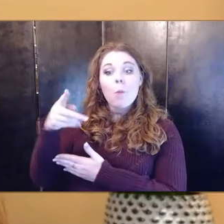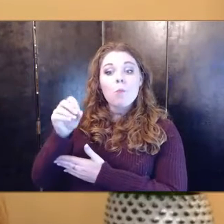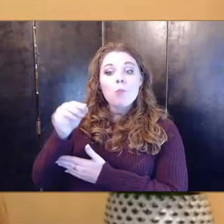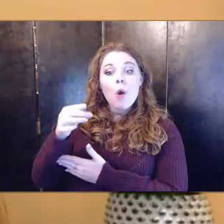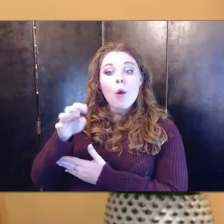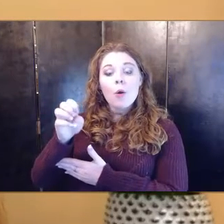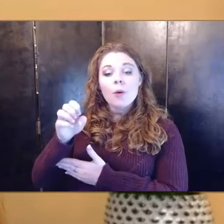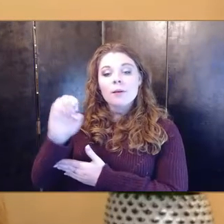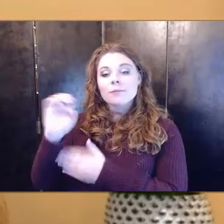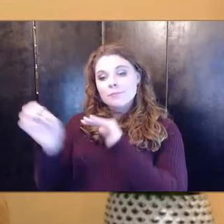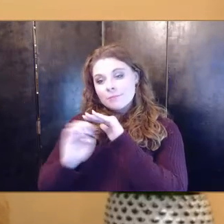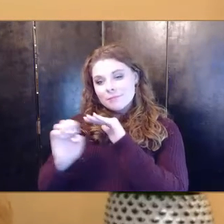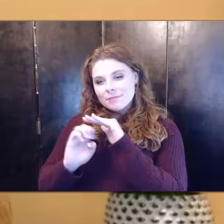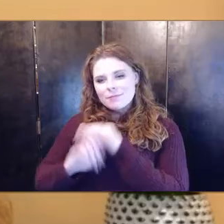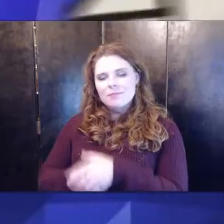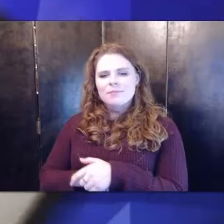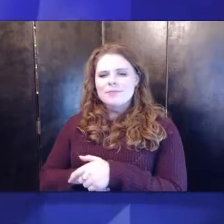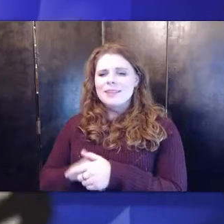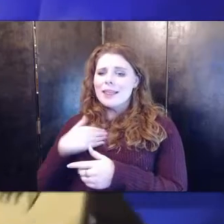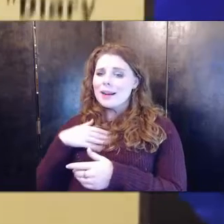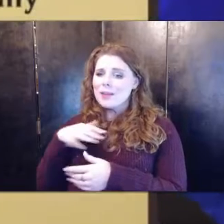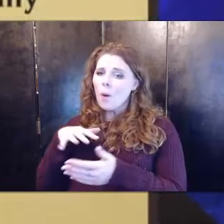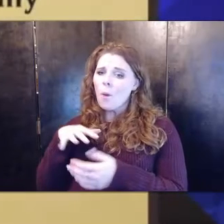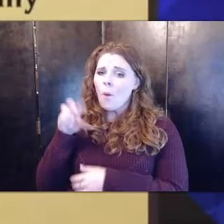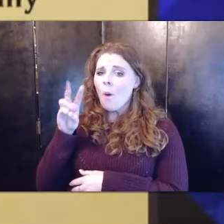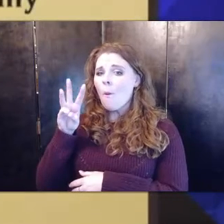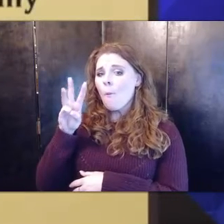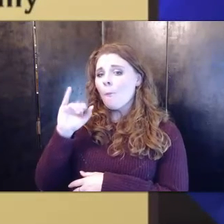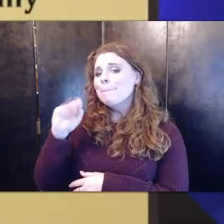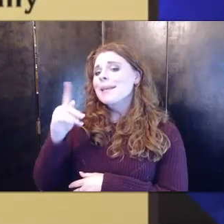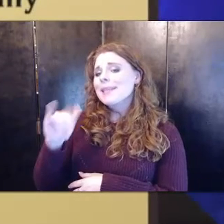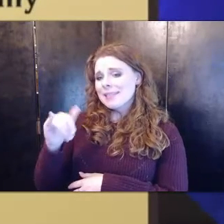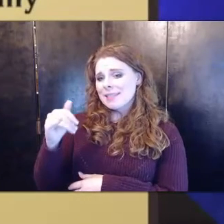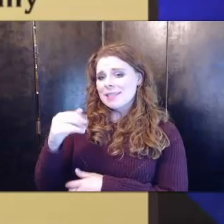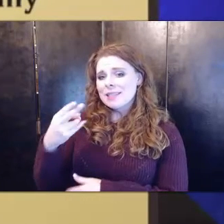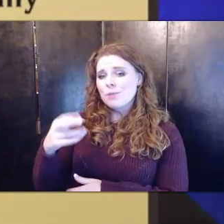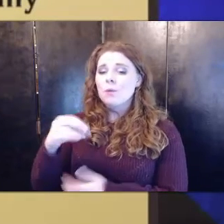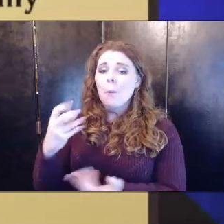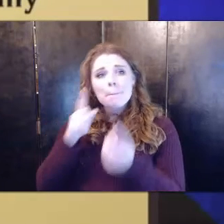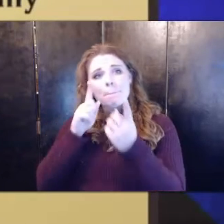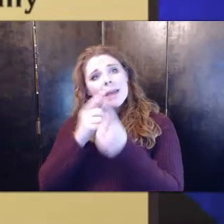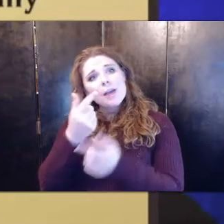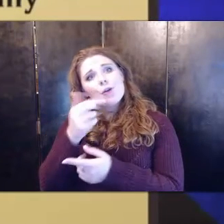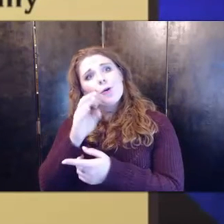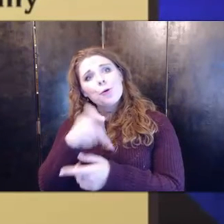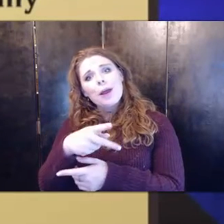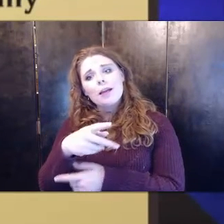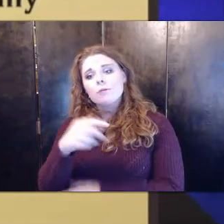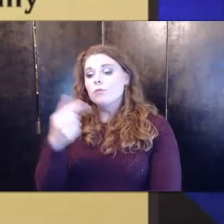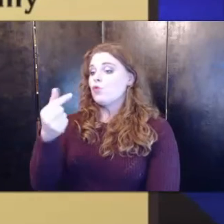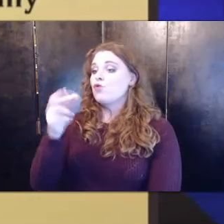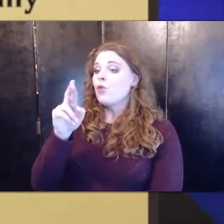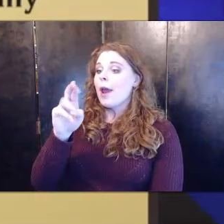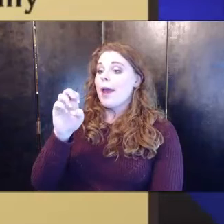in Ashland. There's a wimpy hero on his wish list. I would like to meet Greg from Diary of a Wimpy